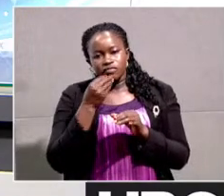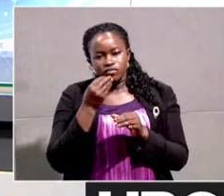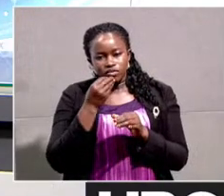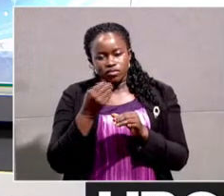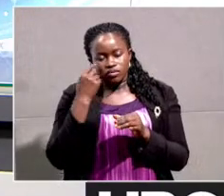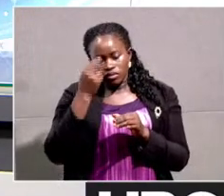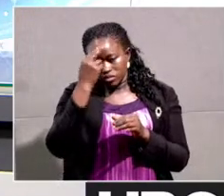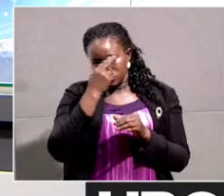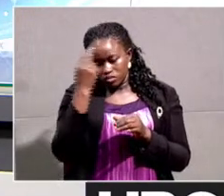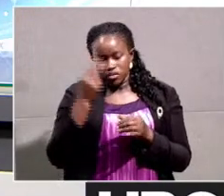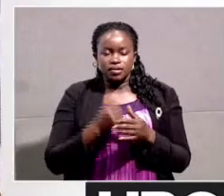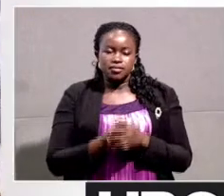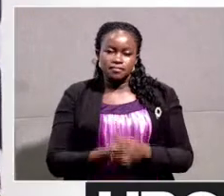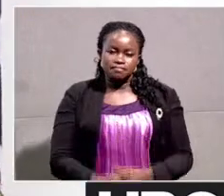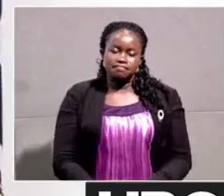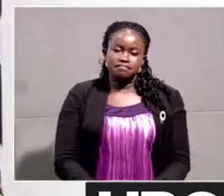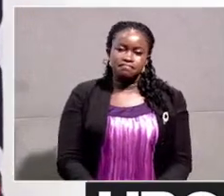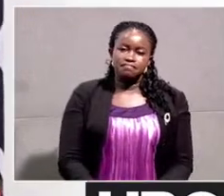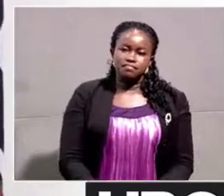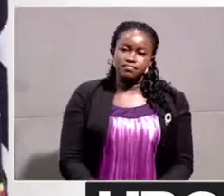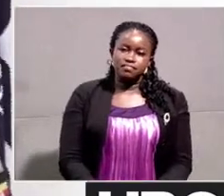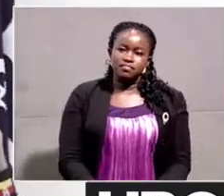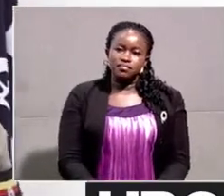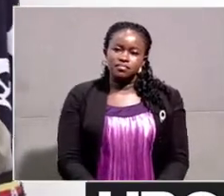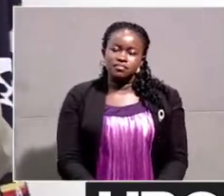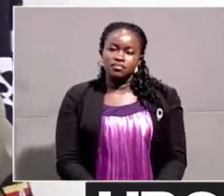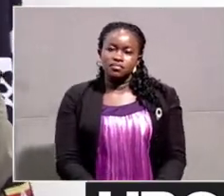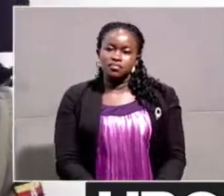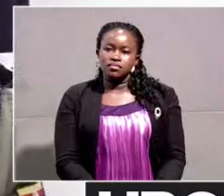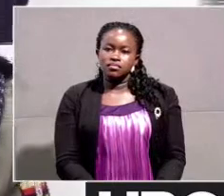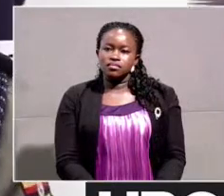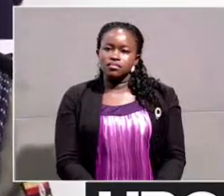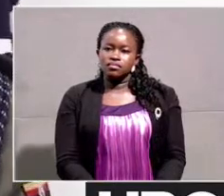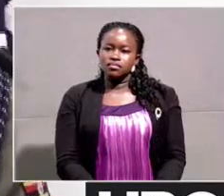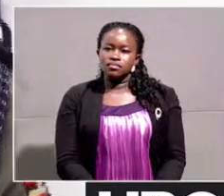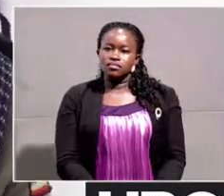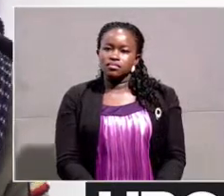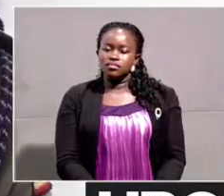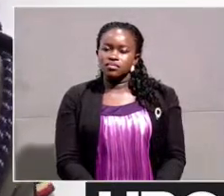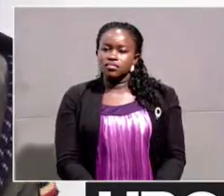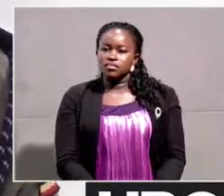consumption. So which are drugless? And